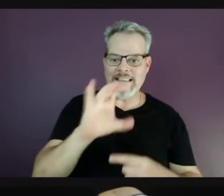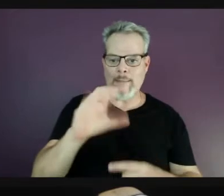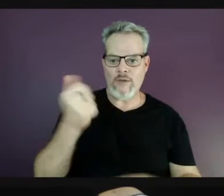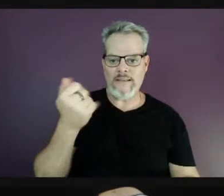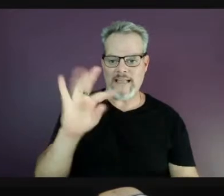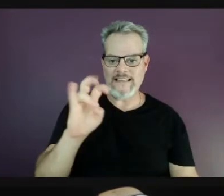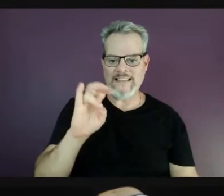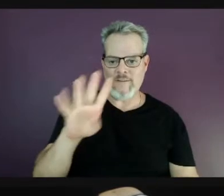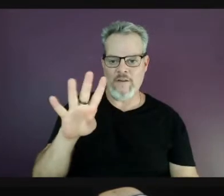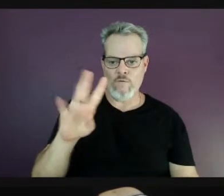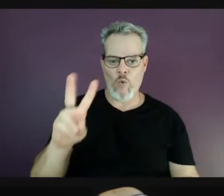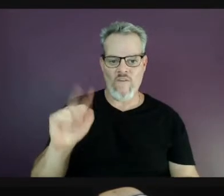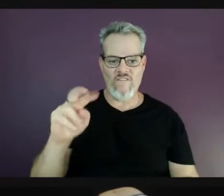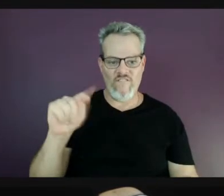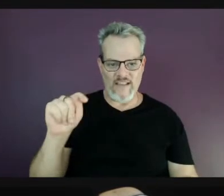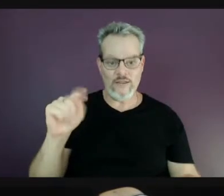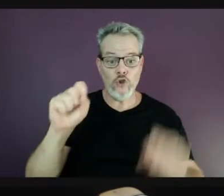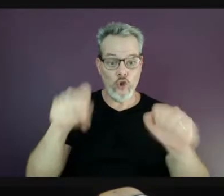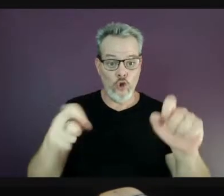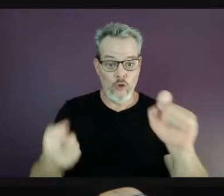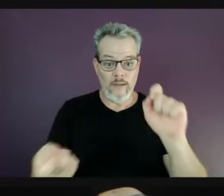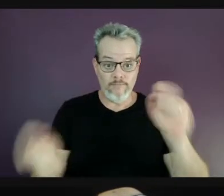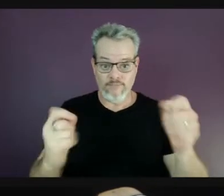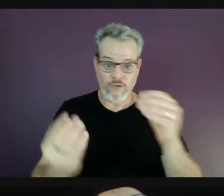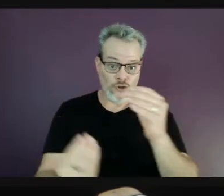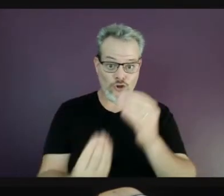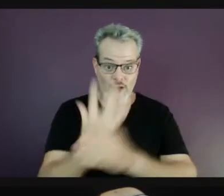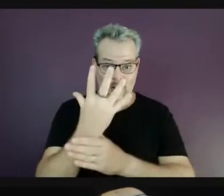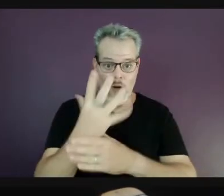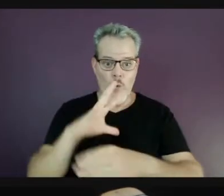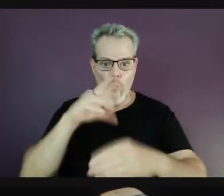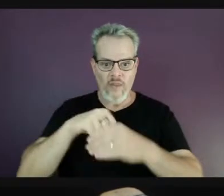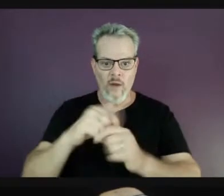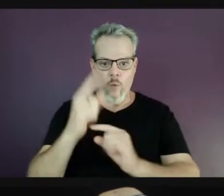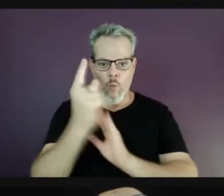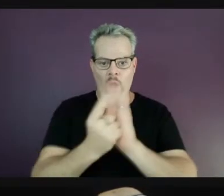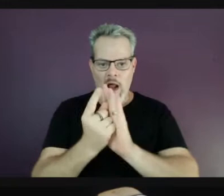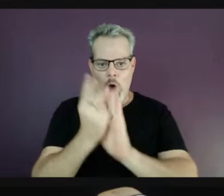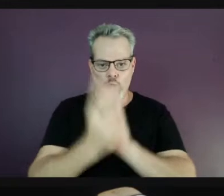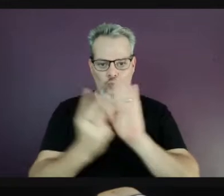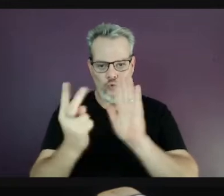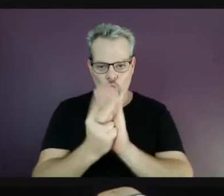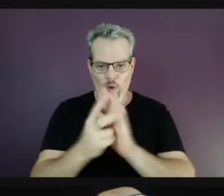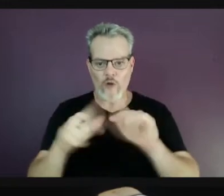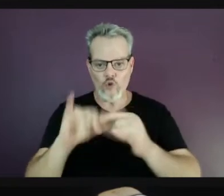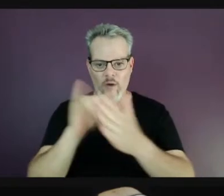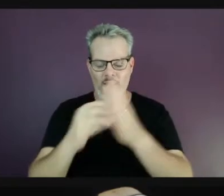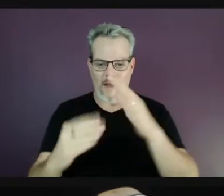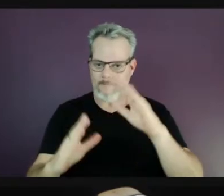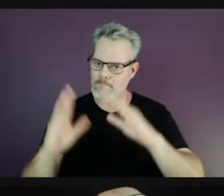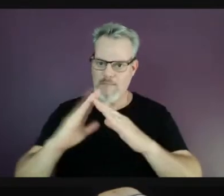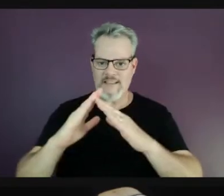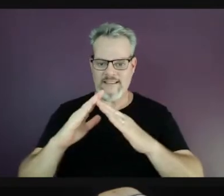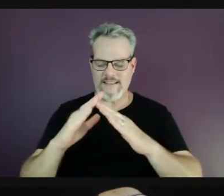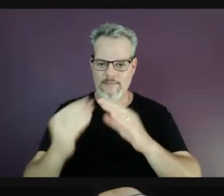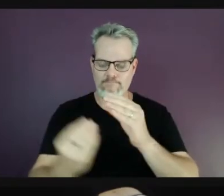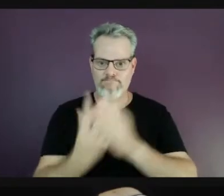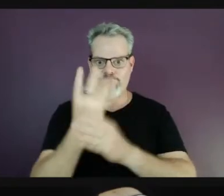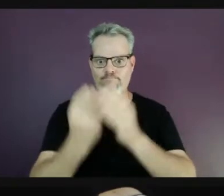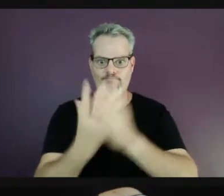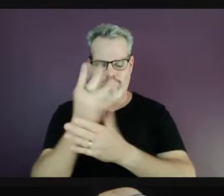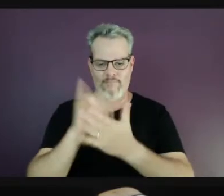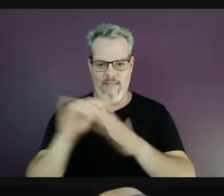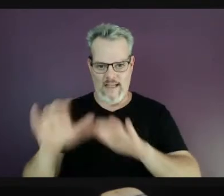notice 1 to 2 hours during peaks in its activity. So it's that statement that caused a little bit